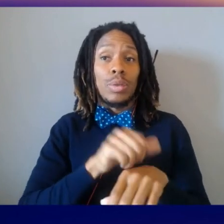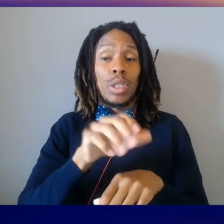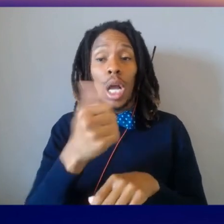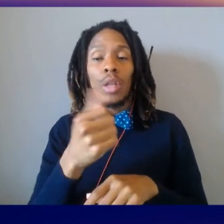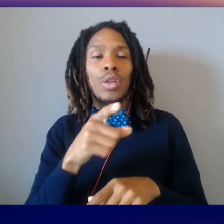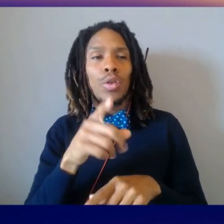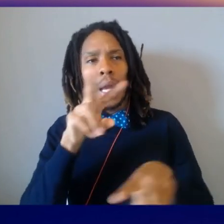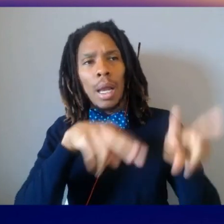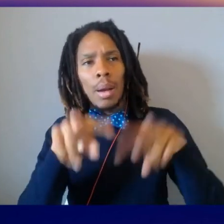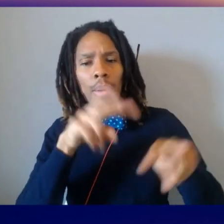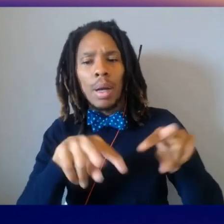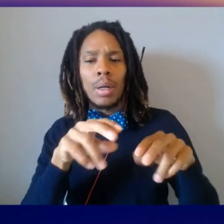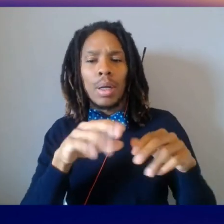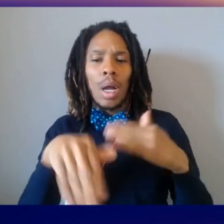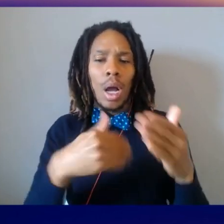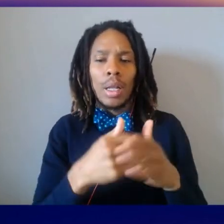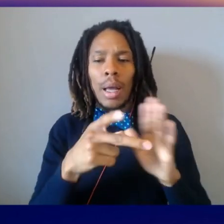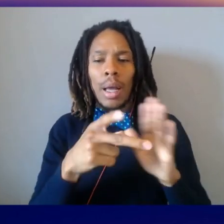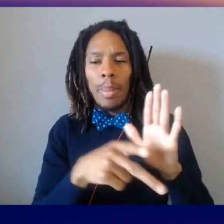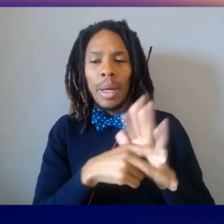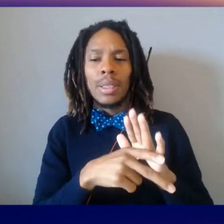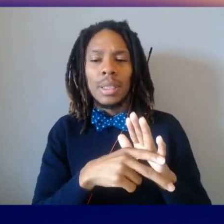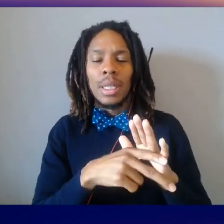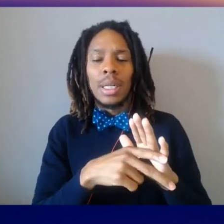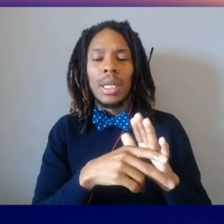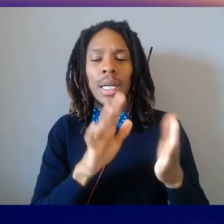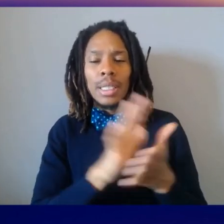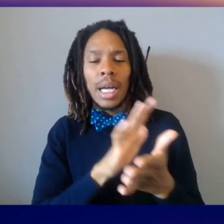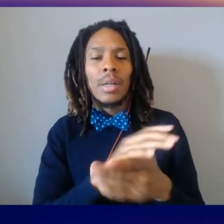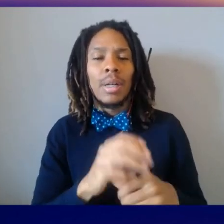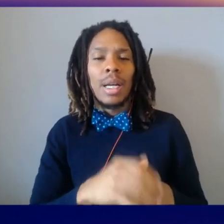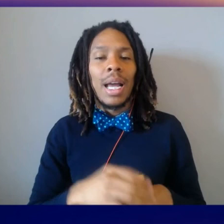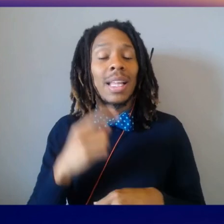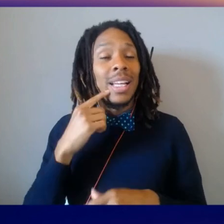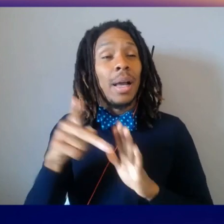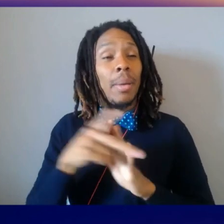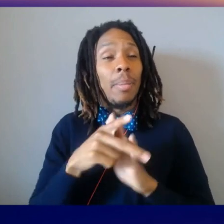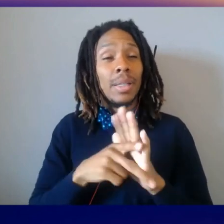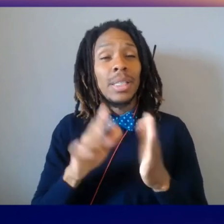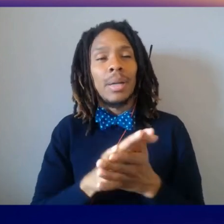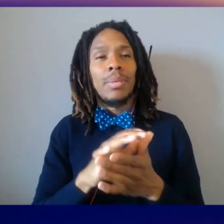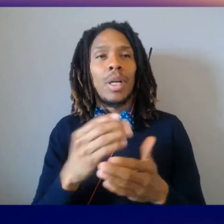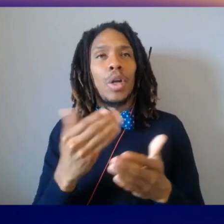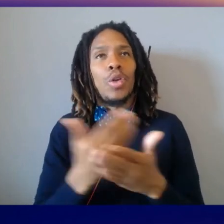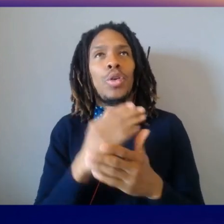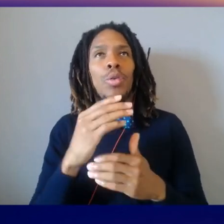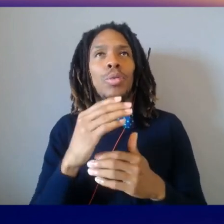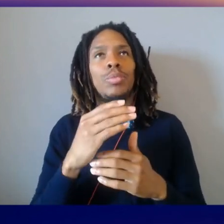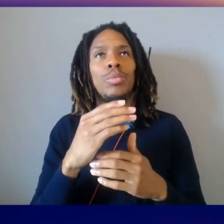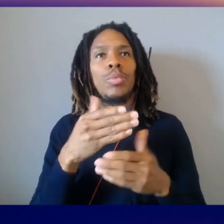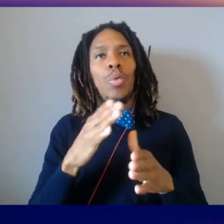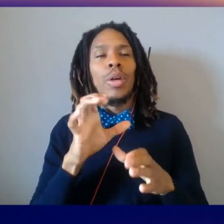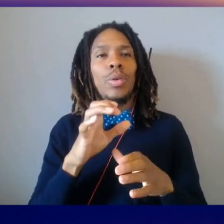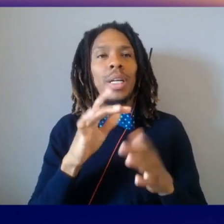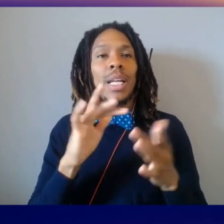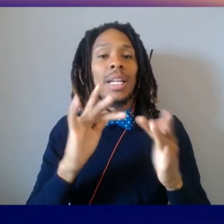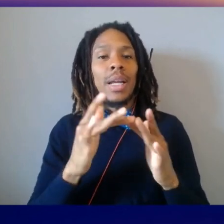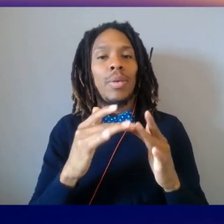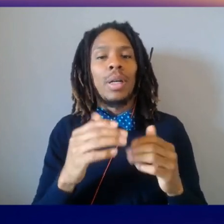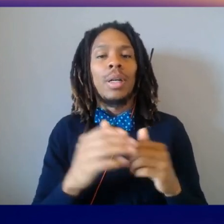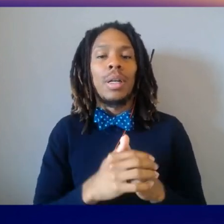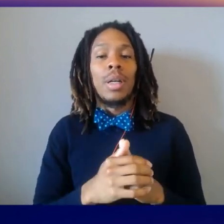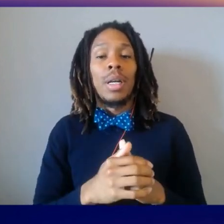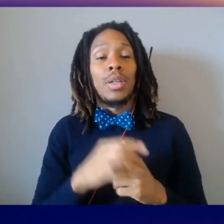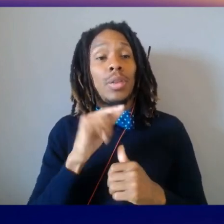all of this through these policy documents. So I think this policy document is a new way of doing networking and gaining a lot of popularity. So that